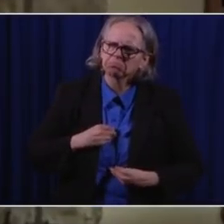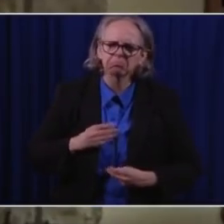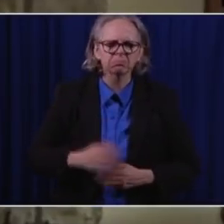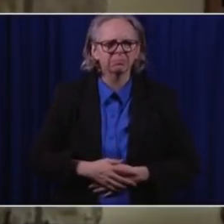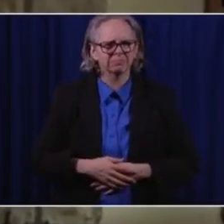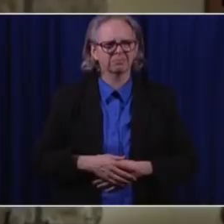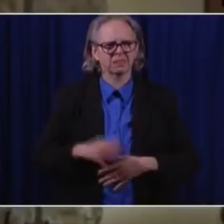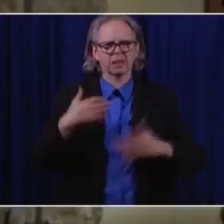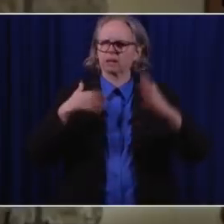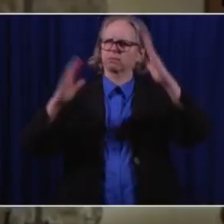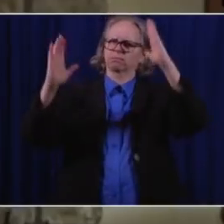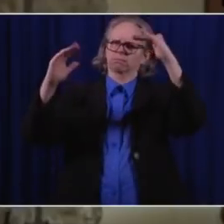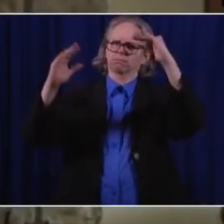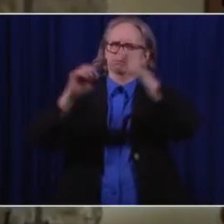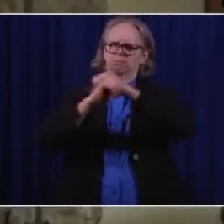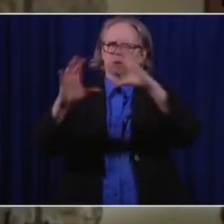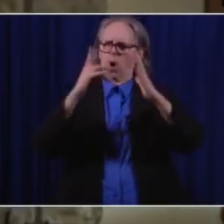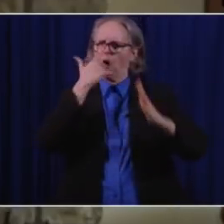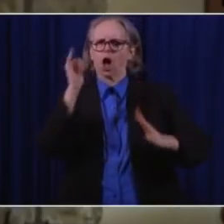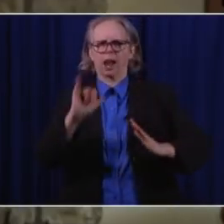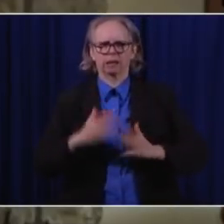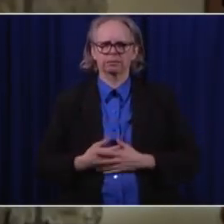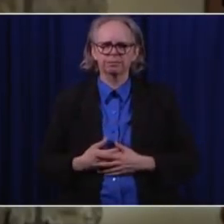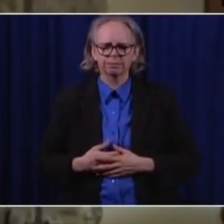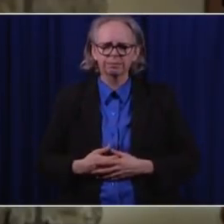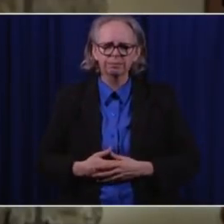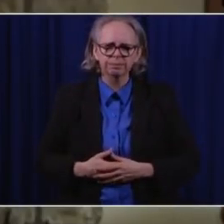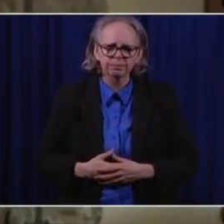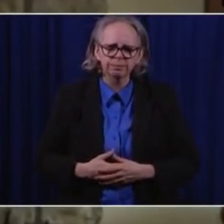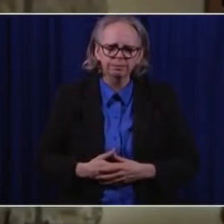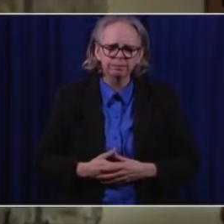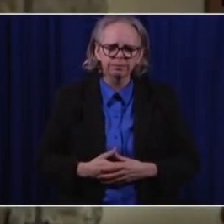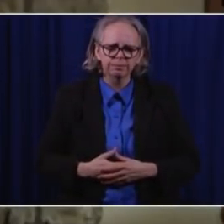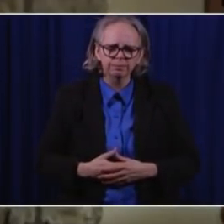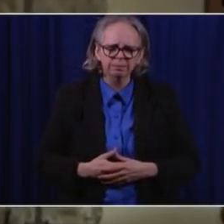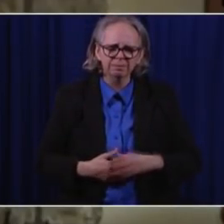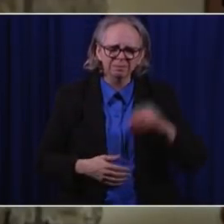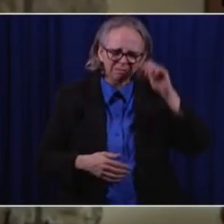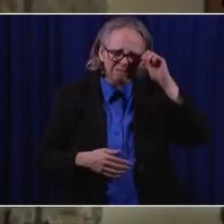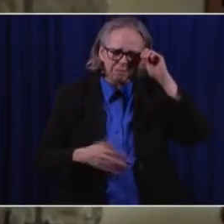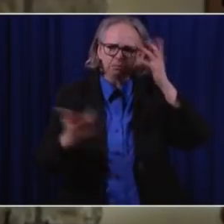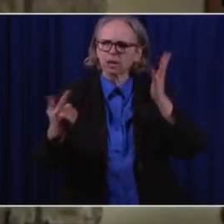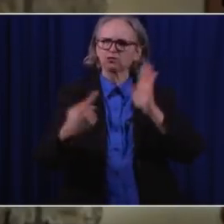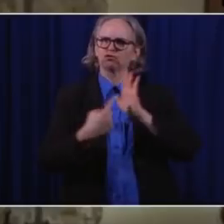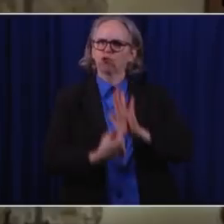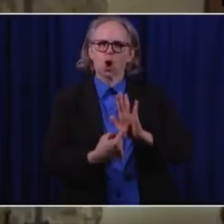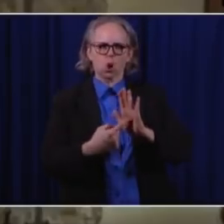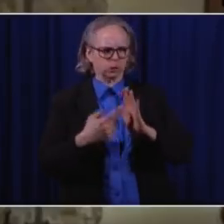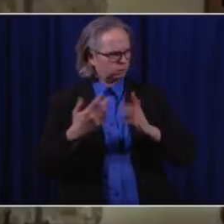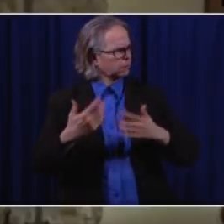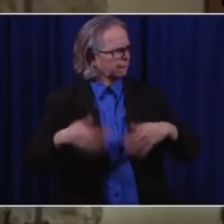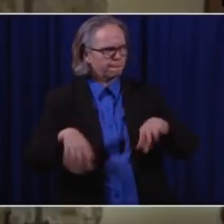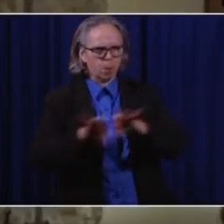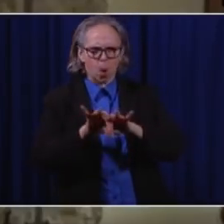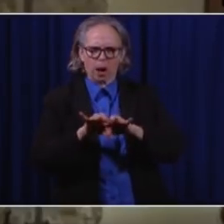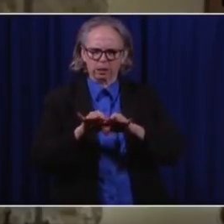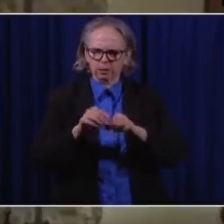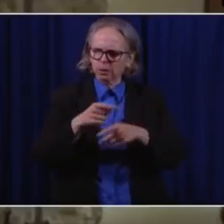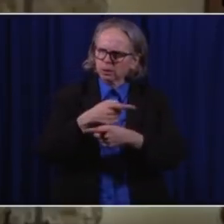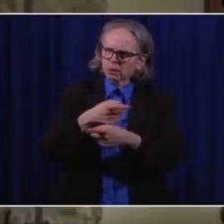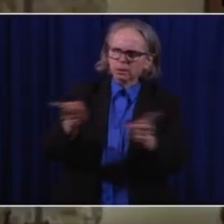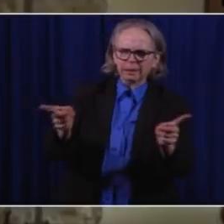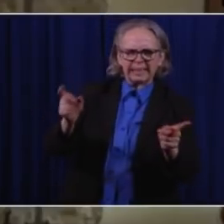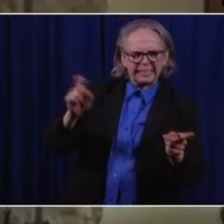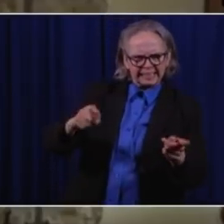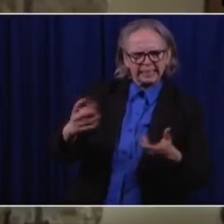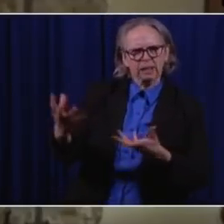for. This sets the bar. It says this is something we need to do. And I want to add